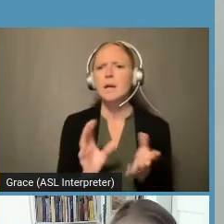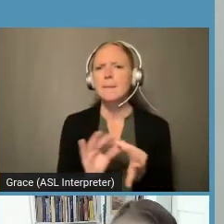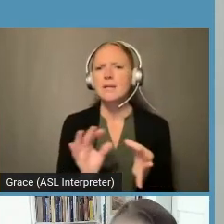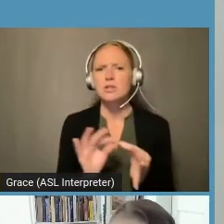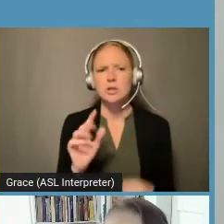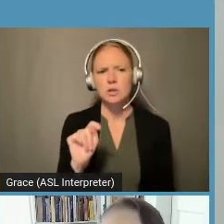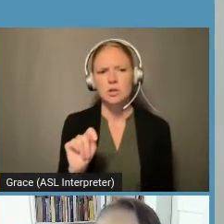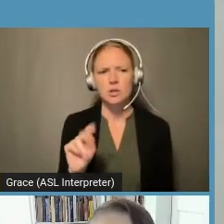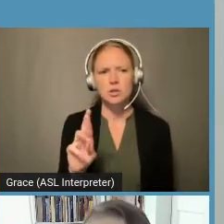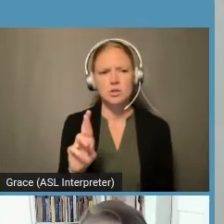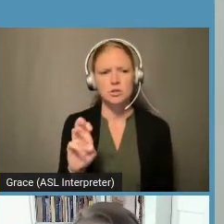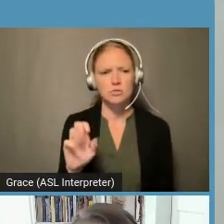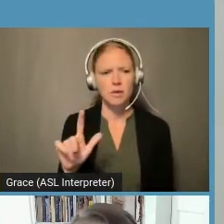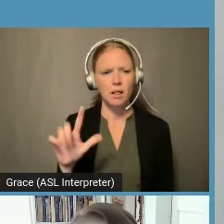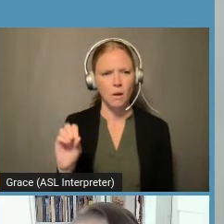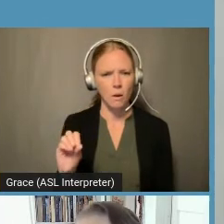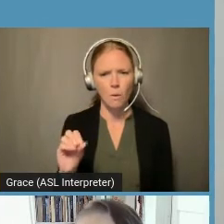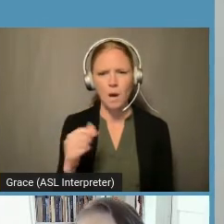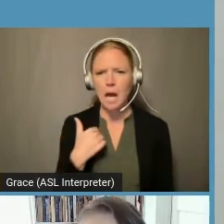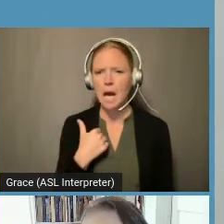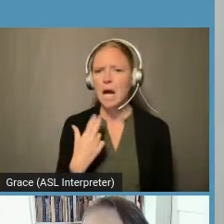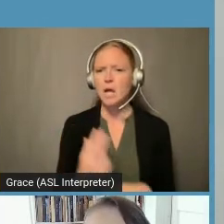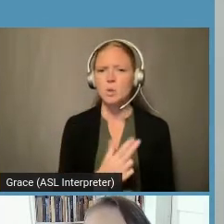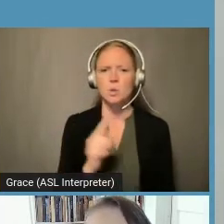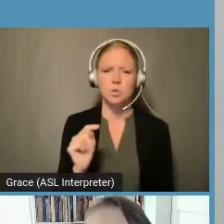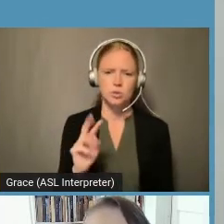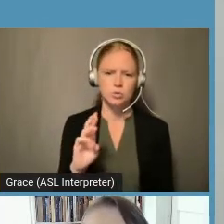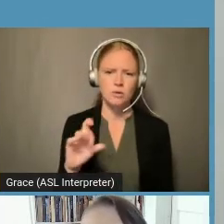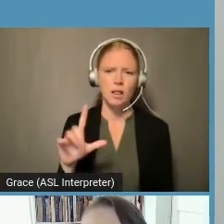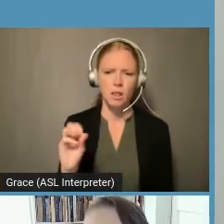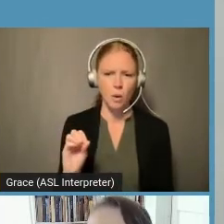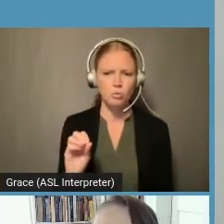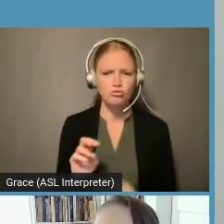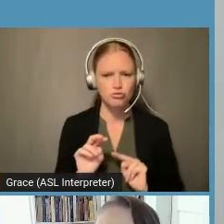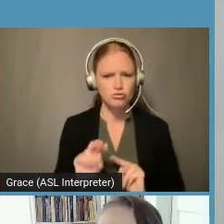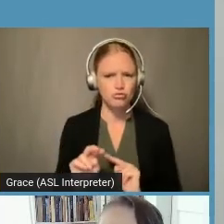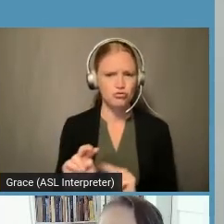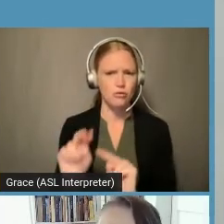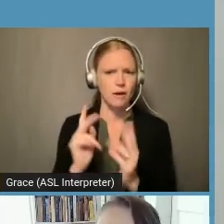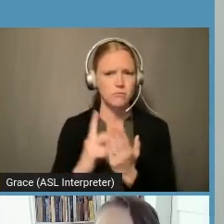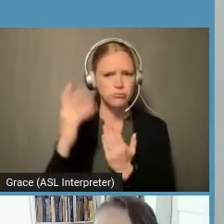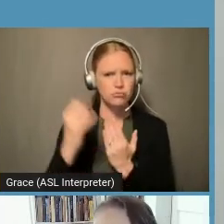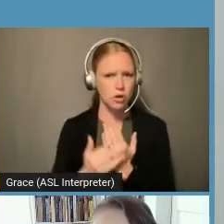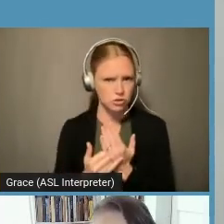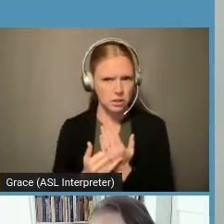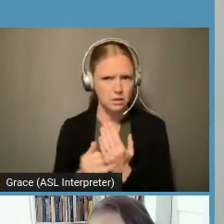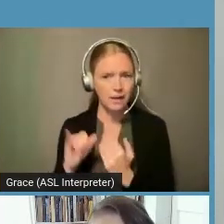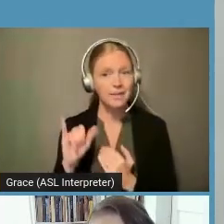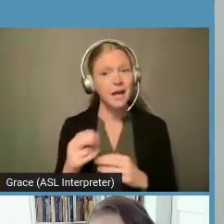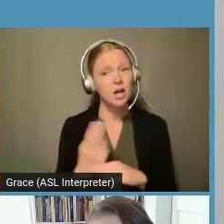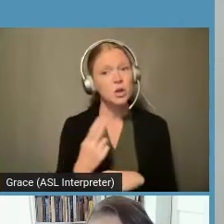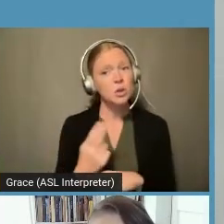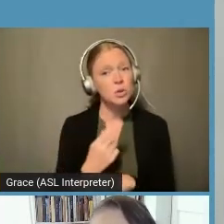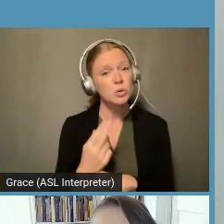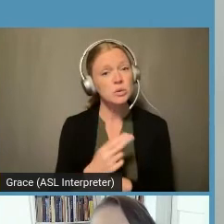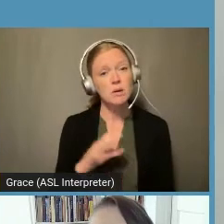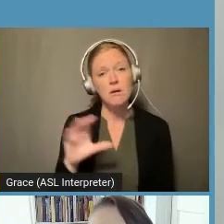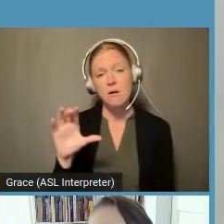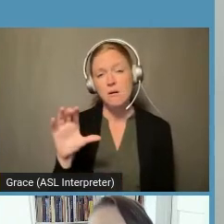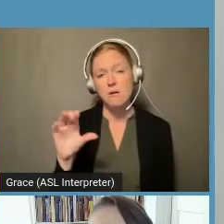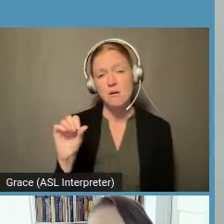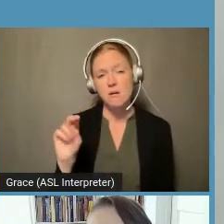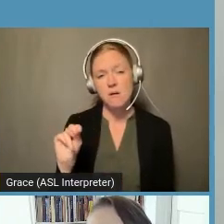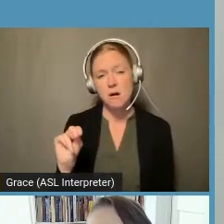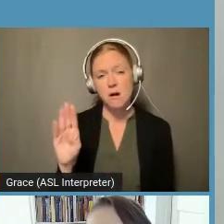use Trello to great effect to track the different parts of a project. It uses a system called Kanban, which is